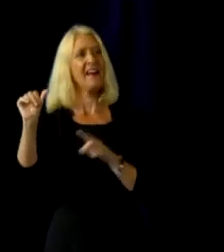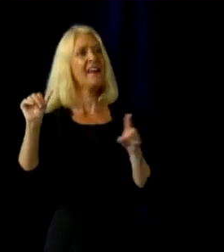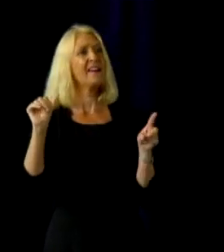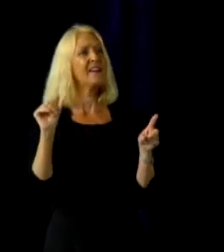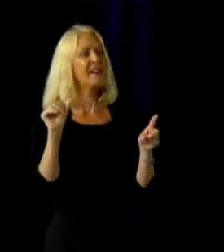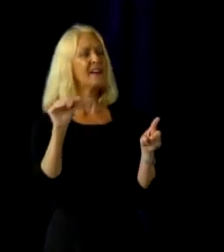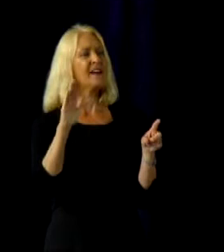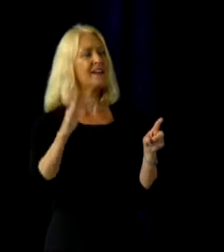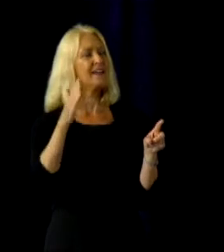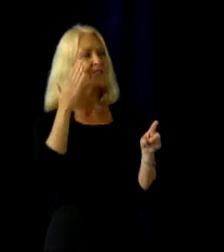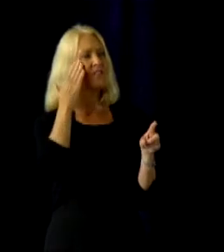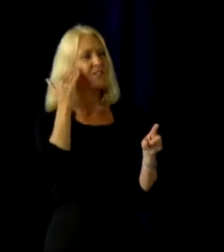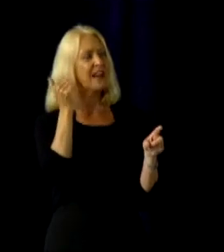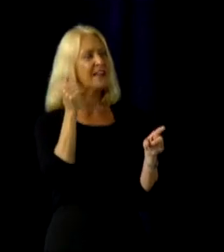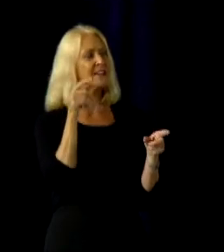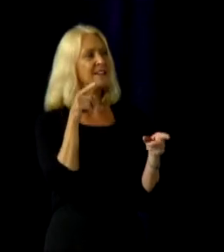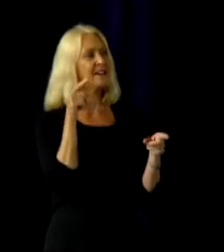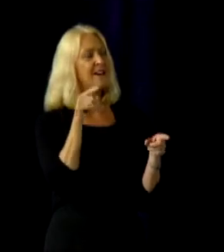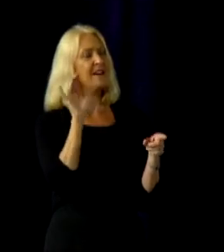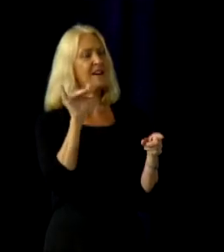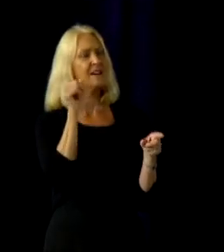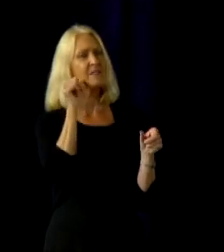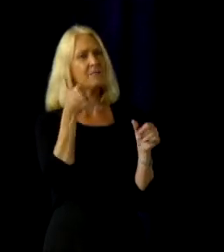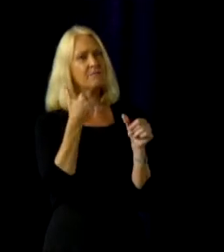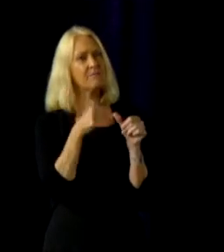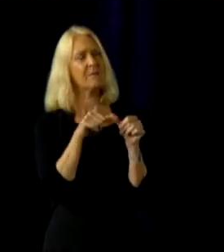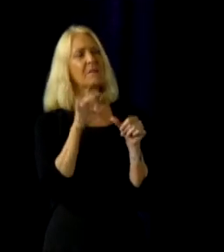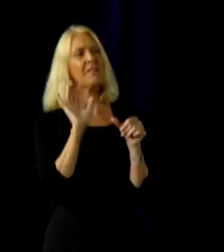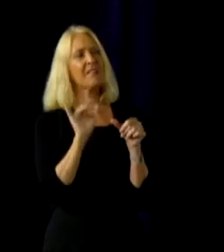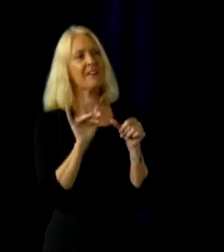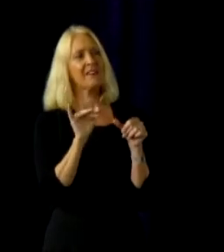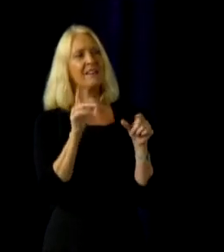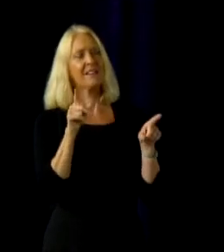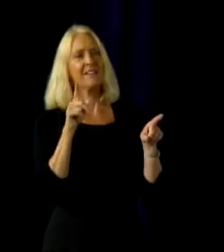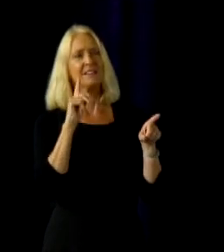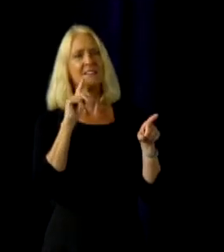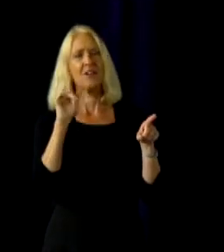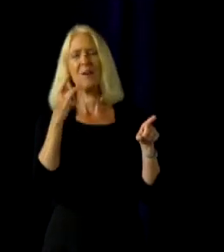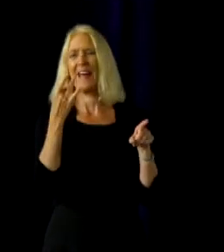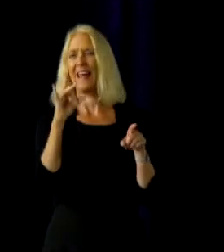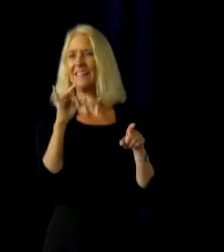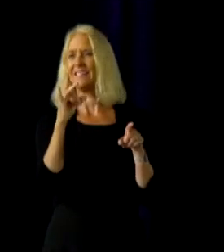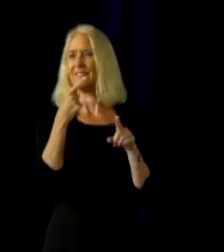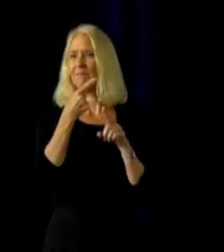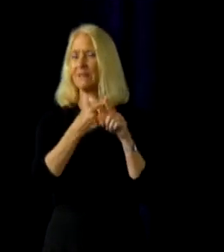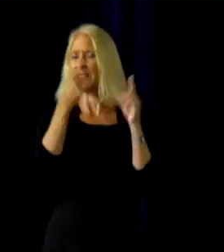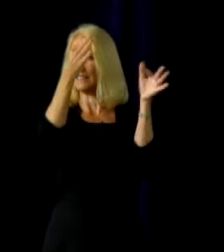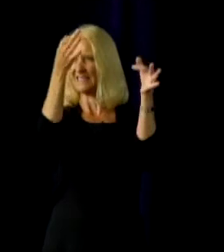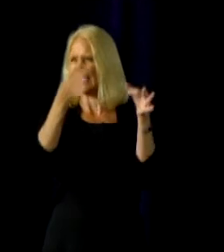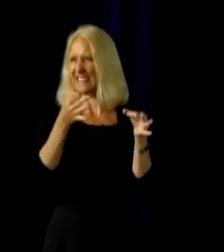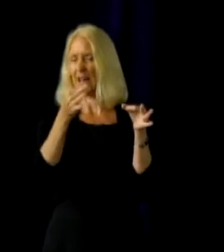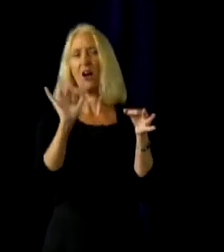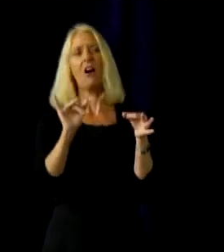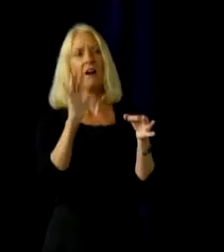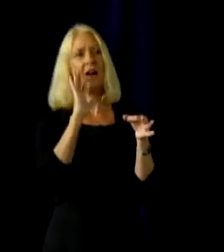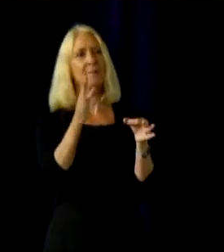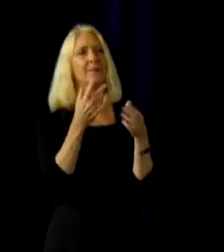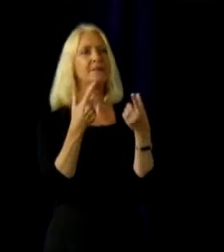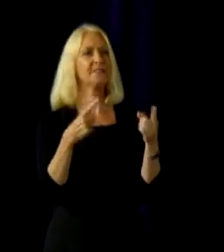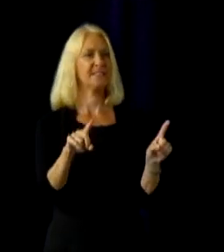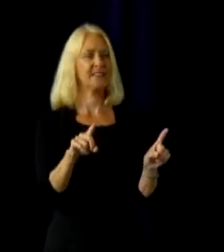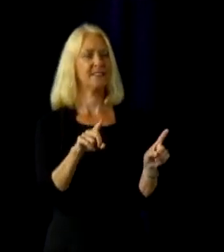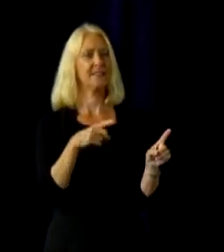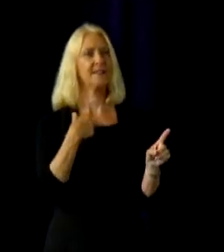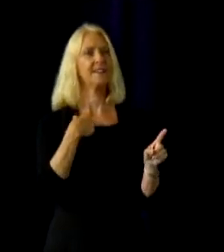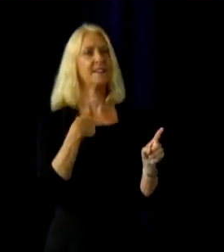go to law school. And so then the next 18 months became about making that milestone happen. And going back to what President Hyde